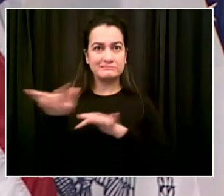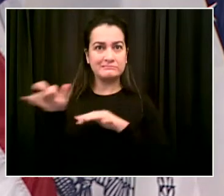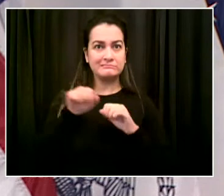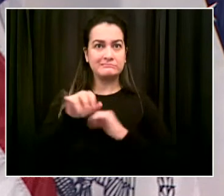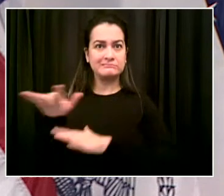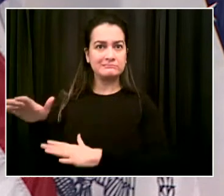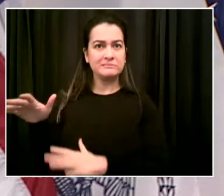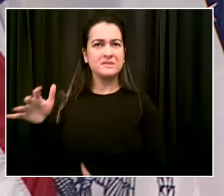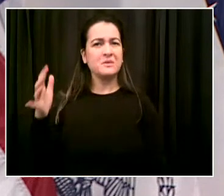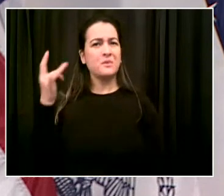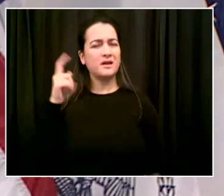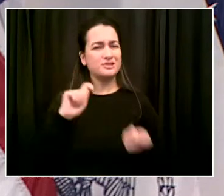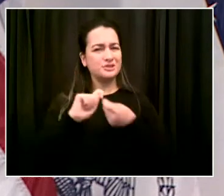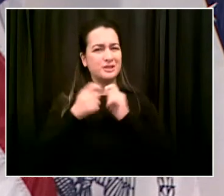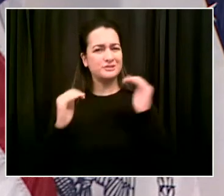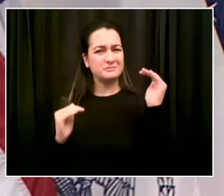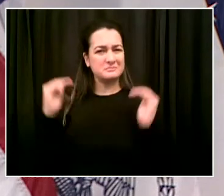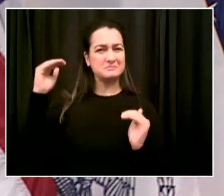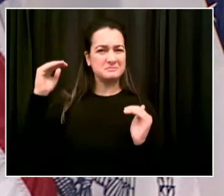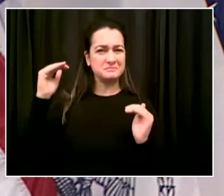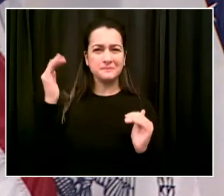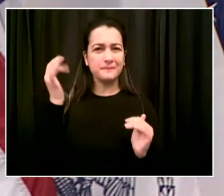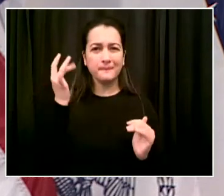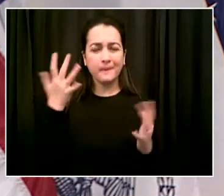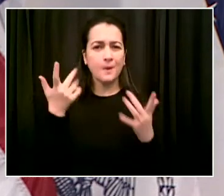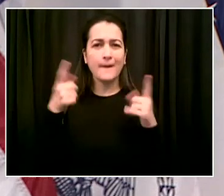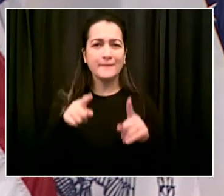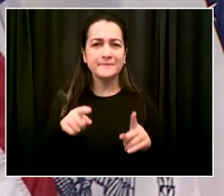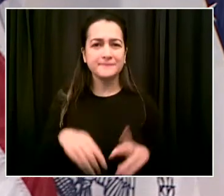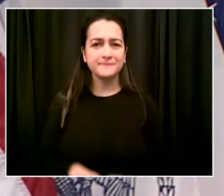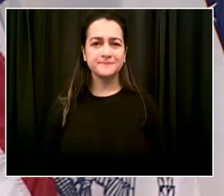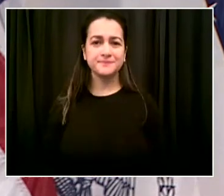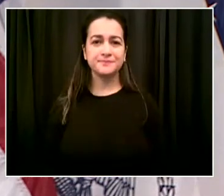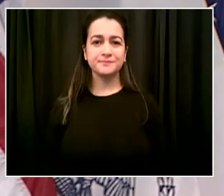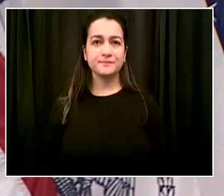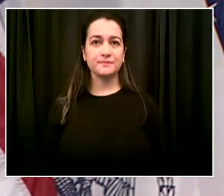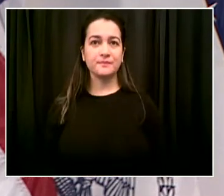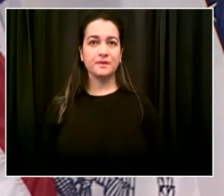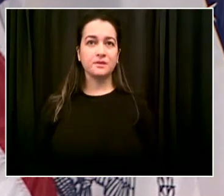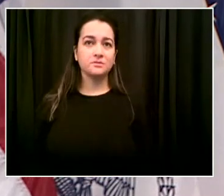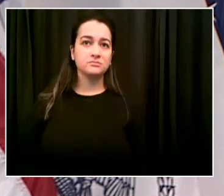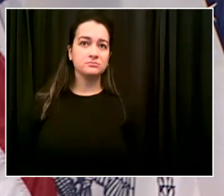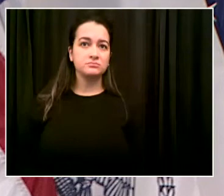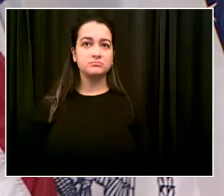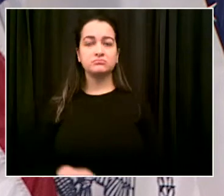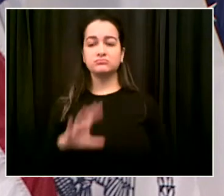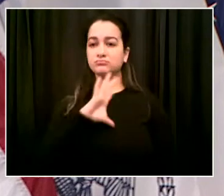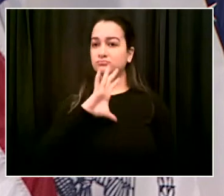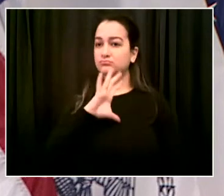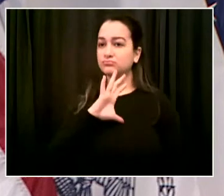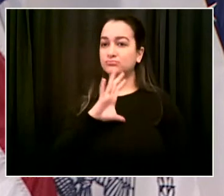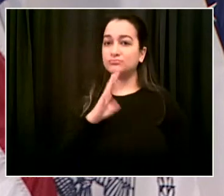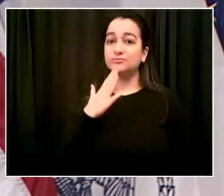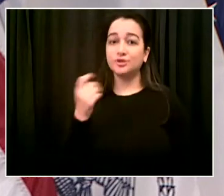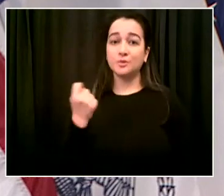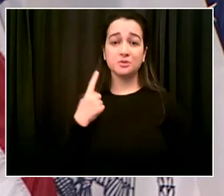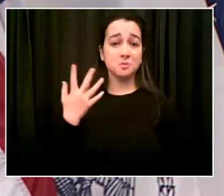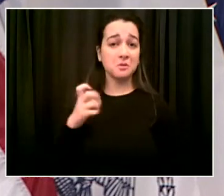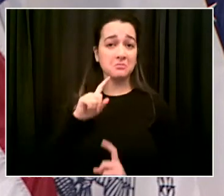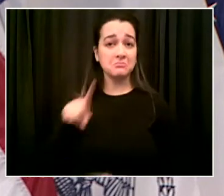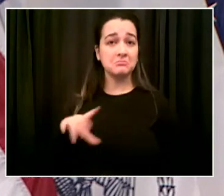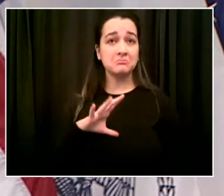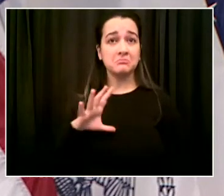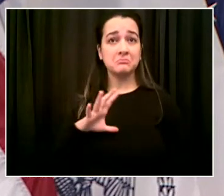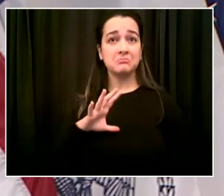year. Yeah, Michael, I respect the question. I don't actually think it's a trend. I think it is a one-year reality based on